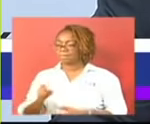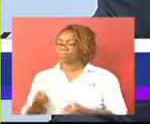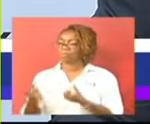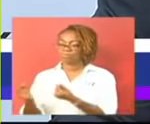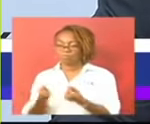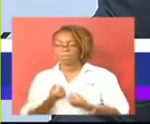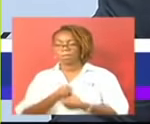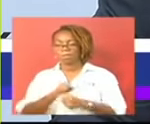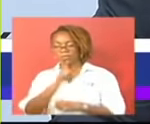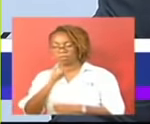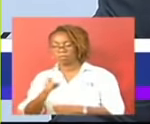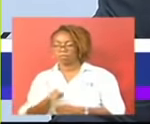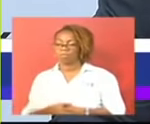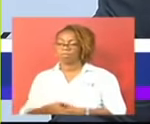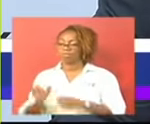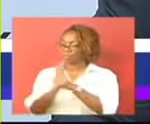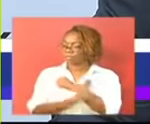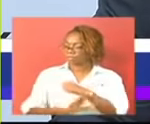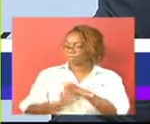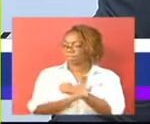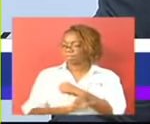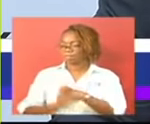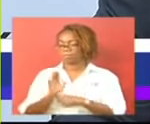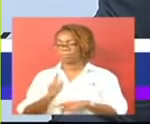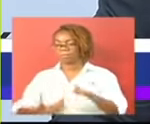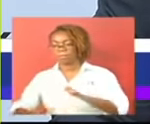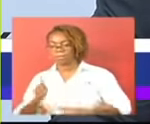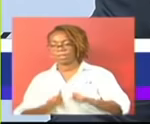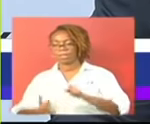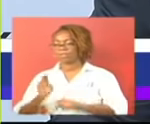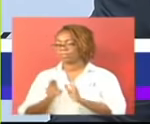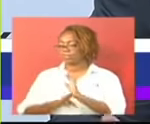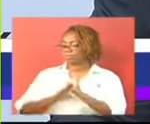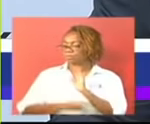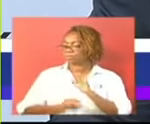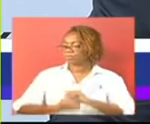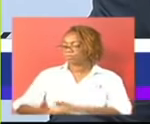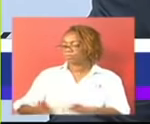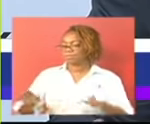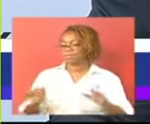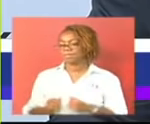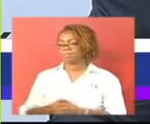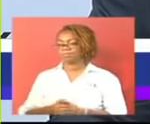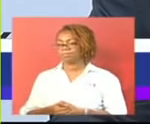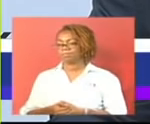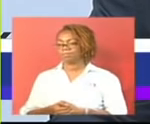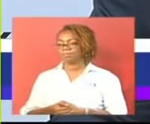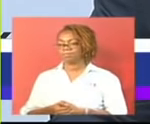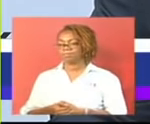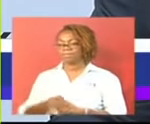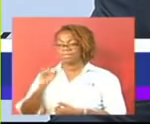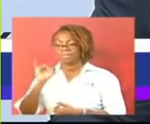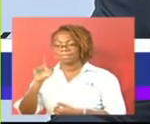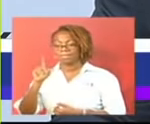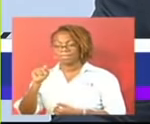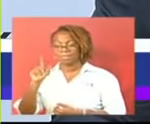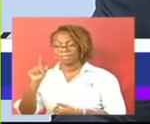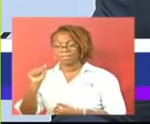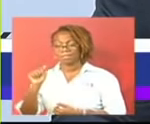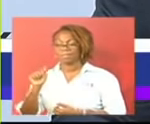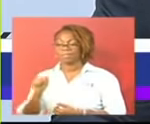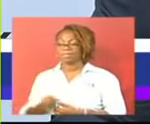that we can protect the population and reduce the risk of transmission of even this more transmissible variant. The greater the level of